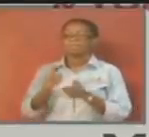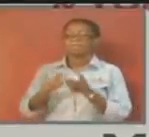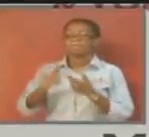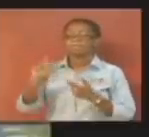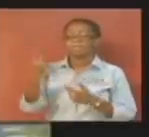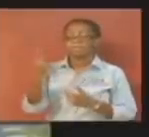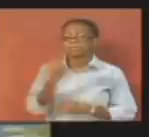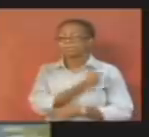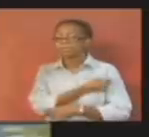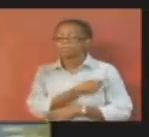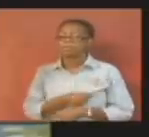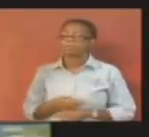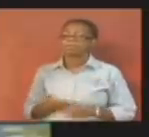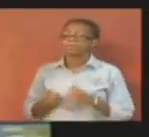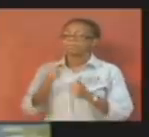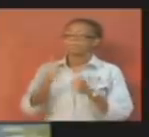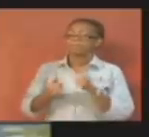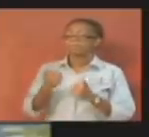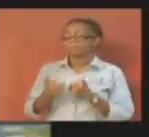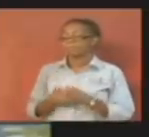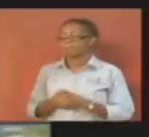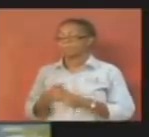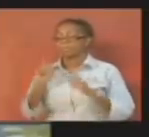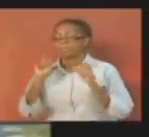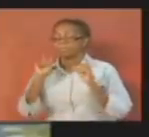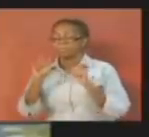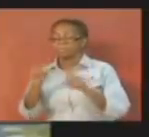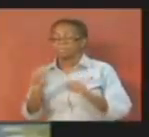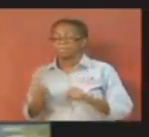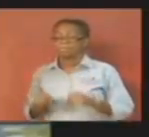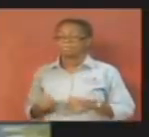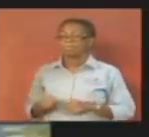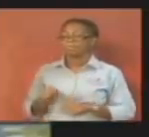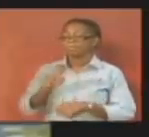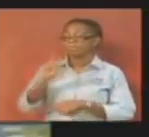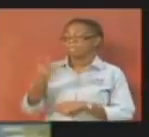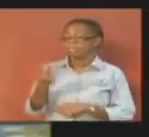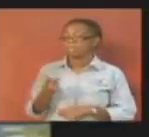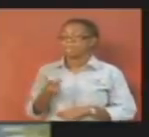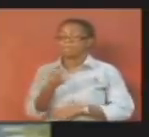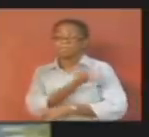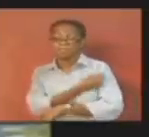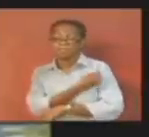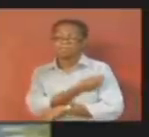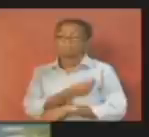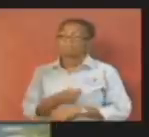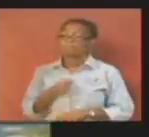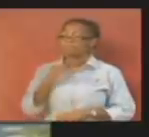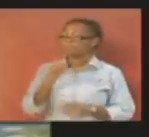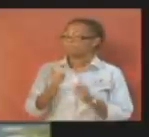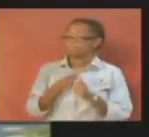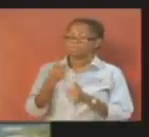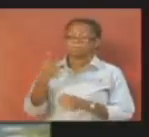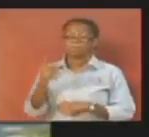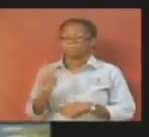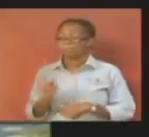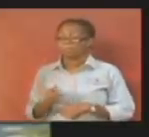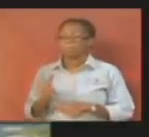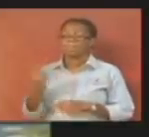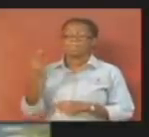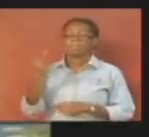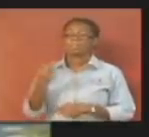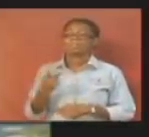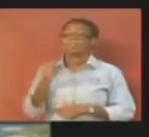Yes, she went in to get her second dose. She was told her name is not on the list. She was asked to